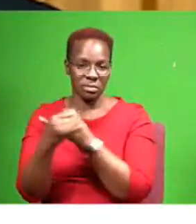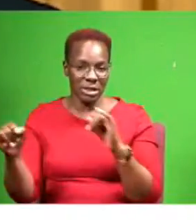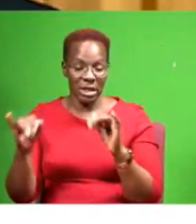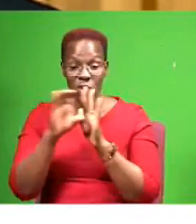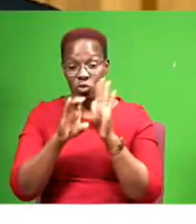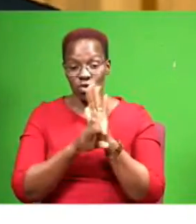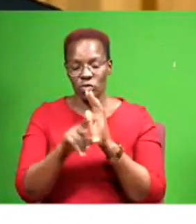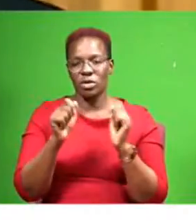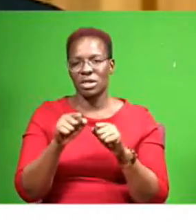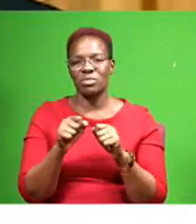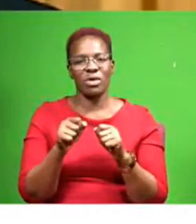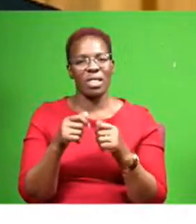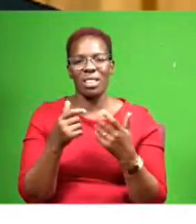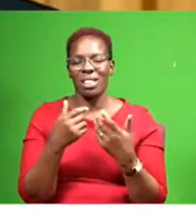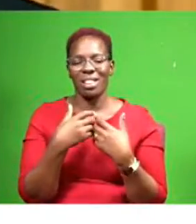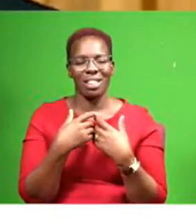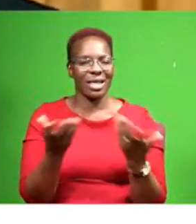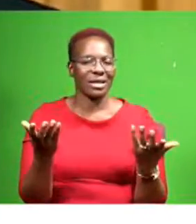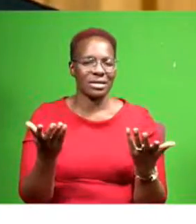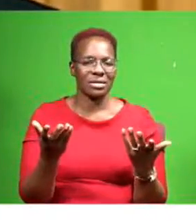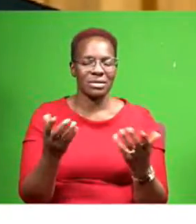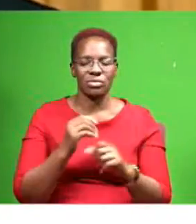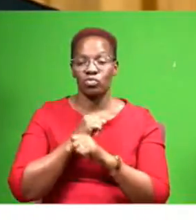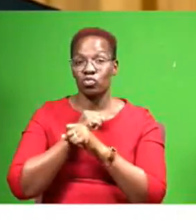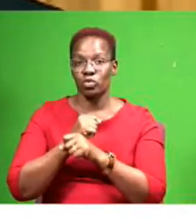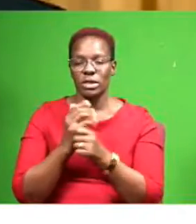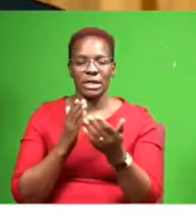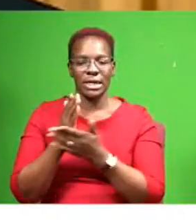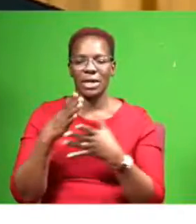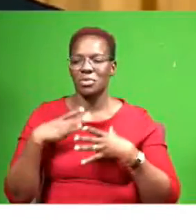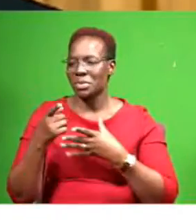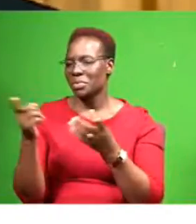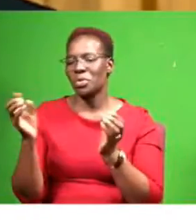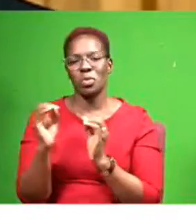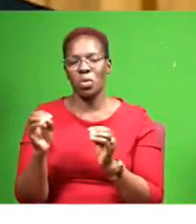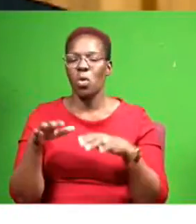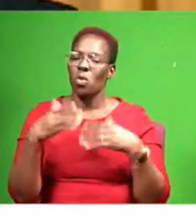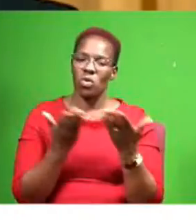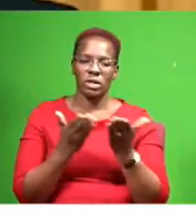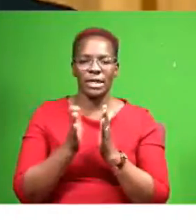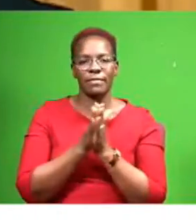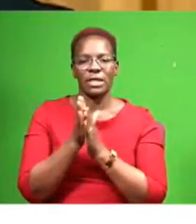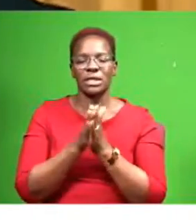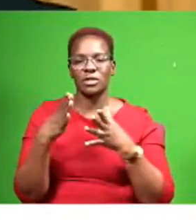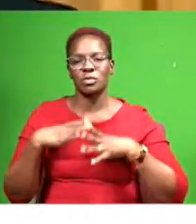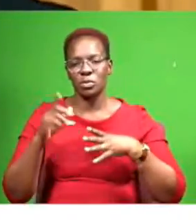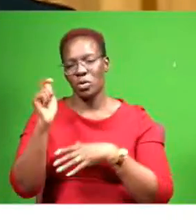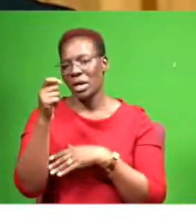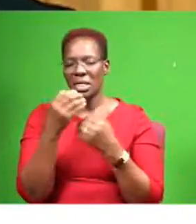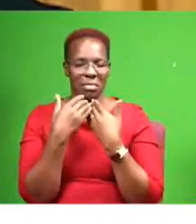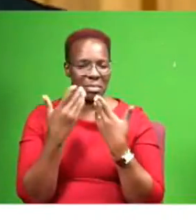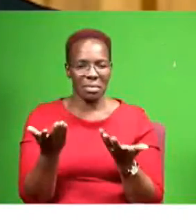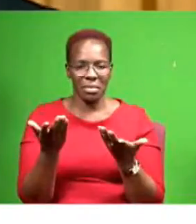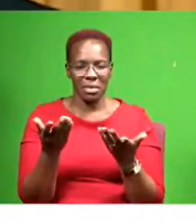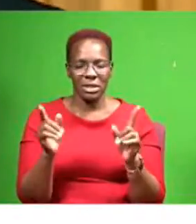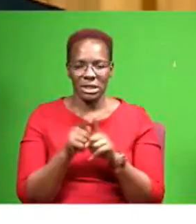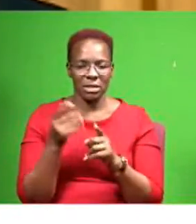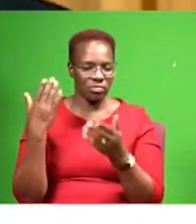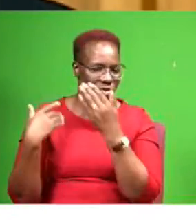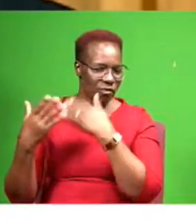a hollow document, not protecting the rights of the people or serving the interests of the people of Kenya as was